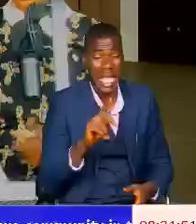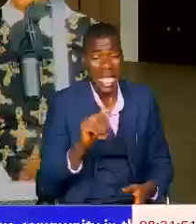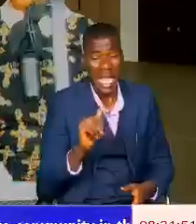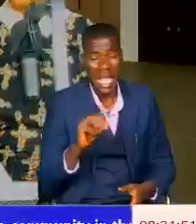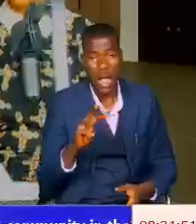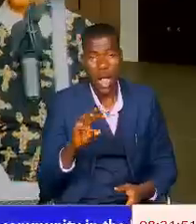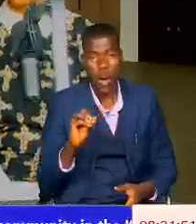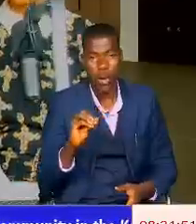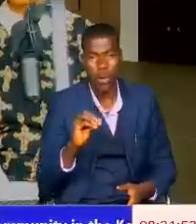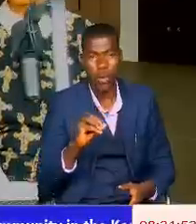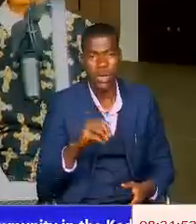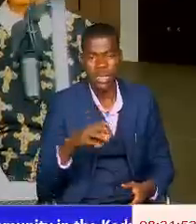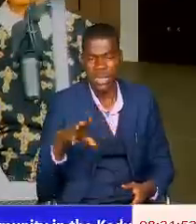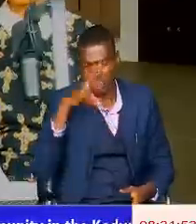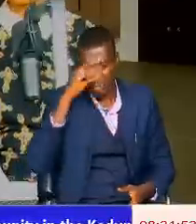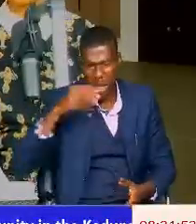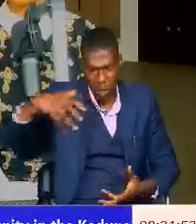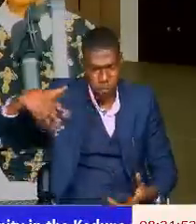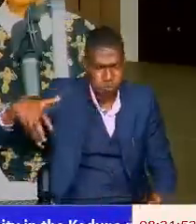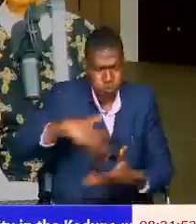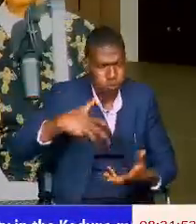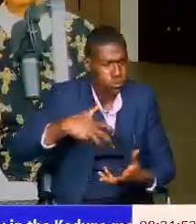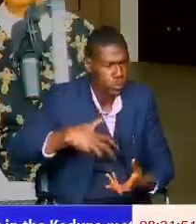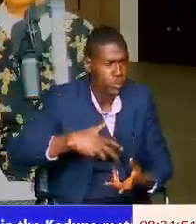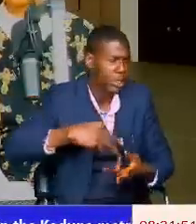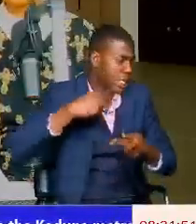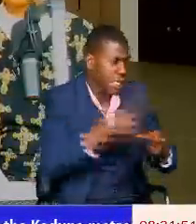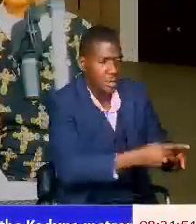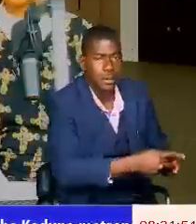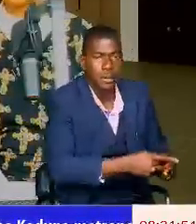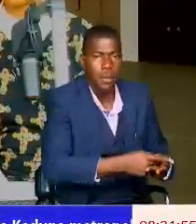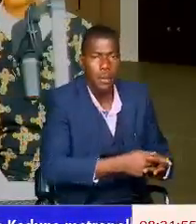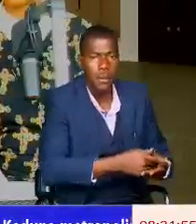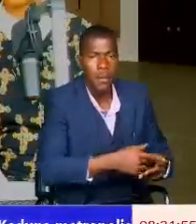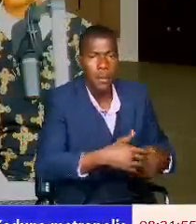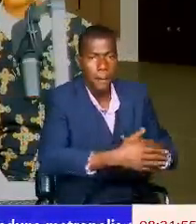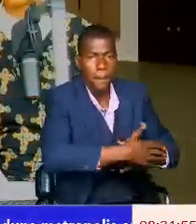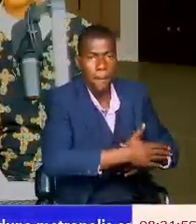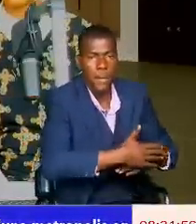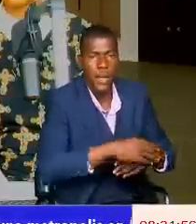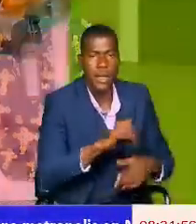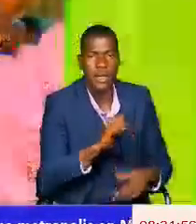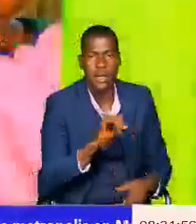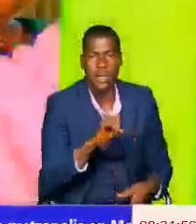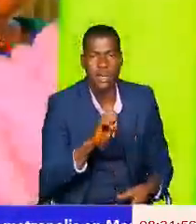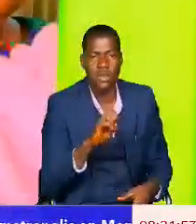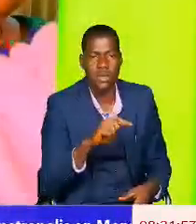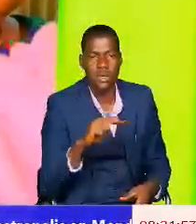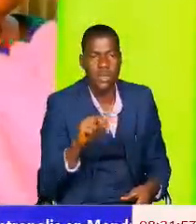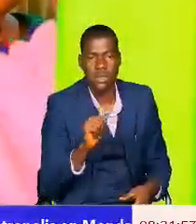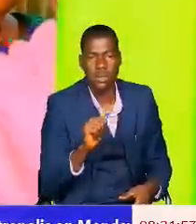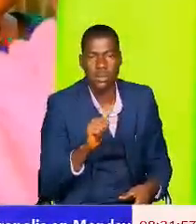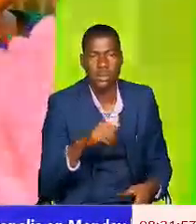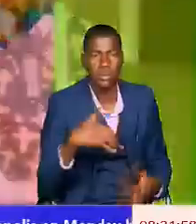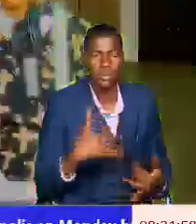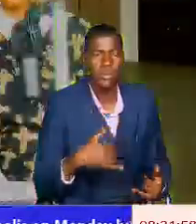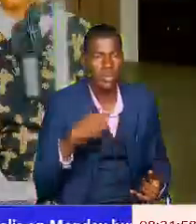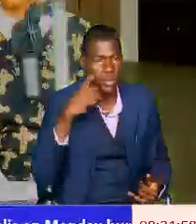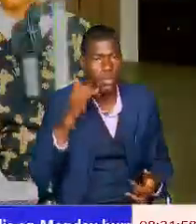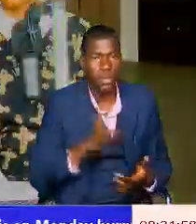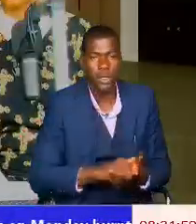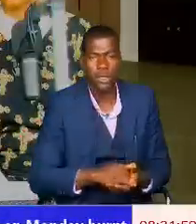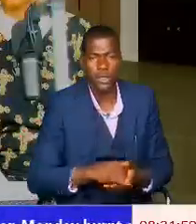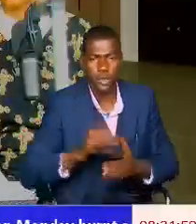They carry the man, bundle and put him for back of Sienna, for boot. Begin zoom, they go. Lock where they get the